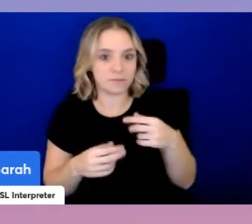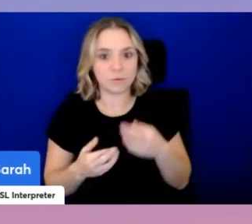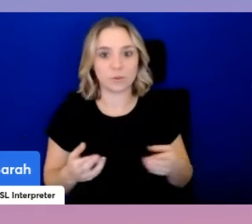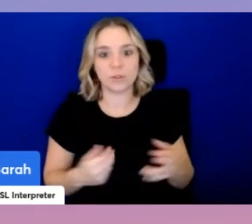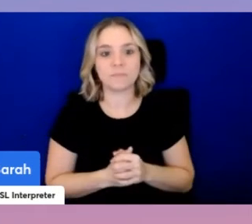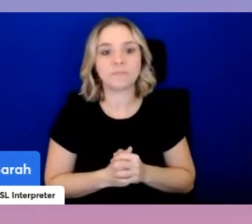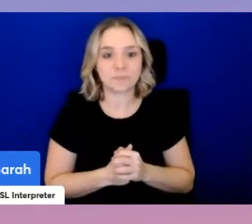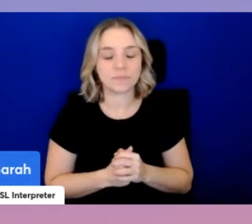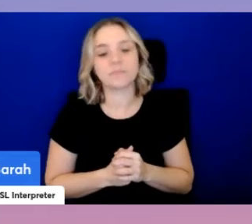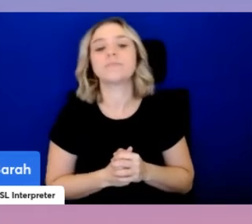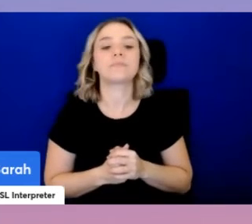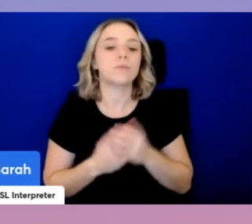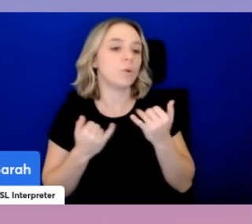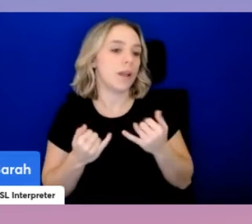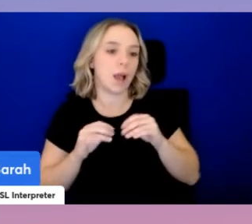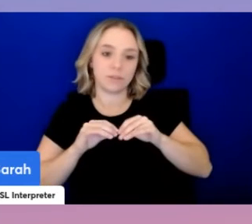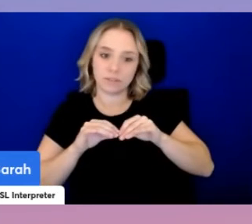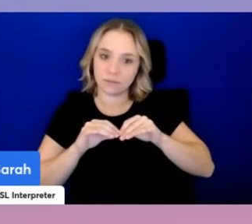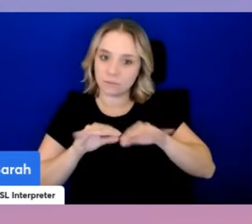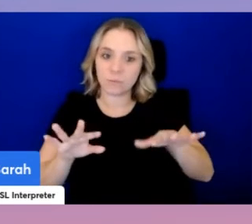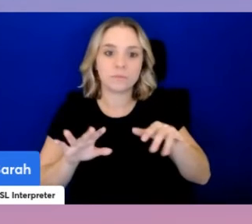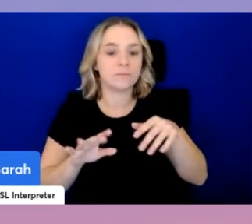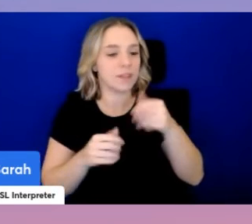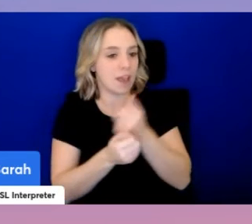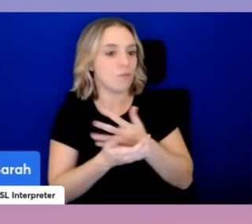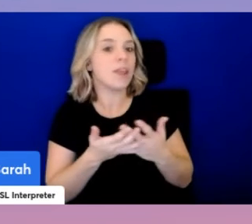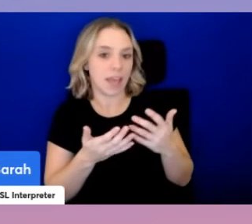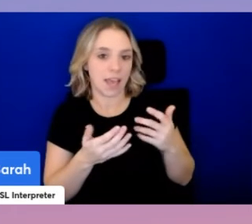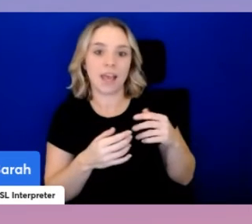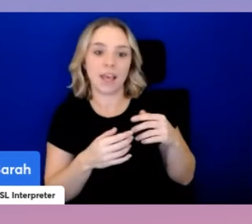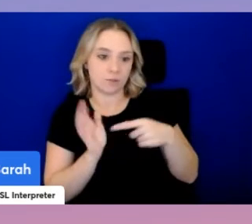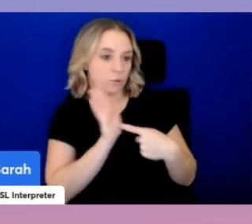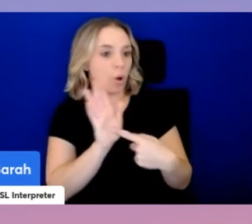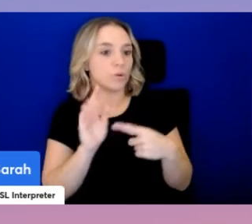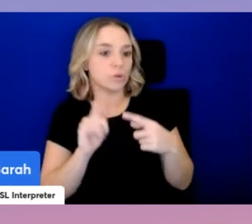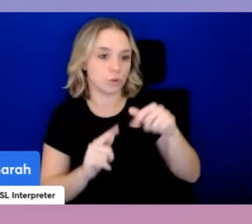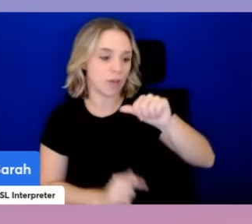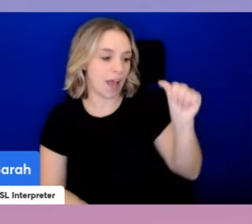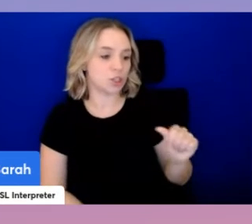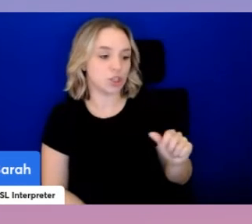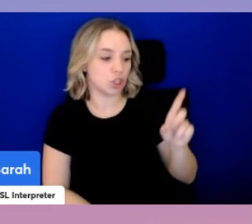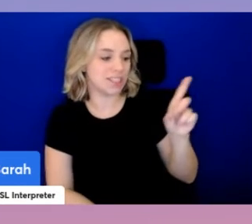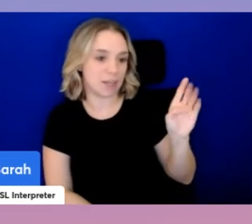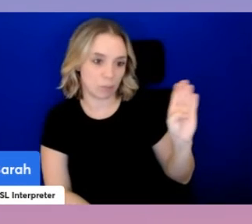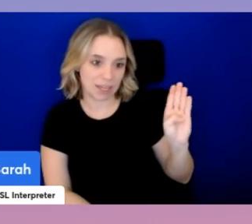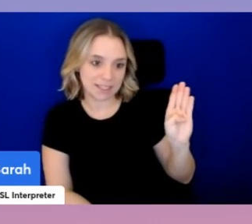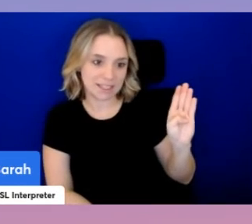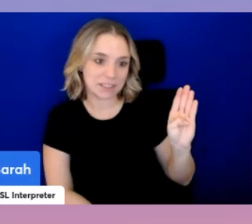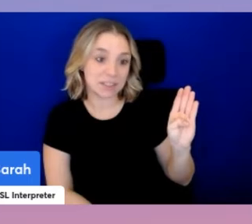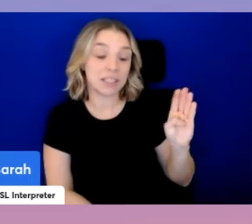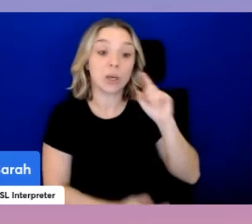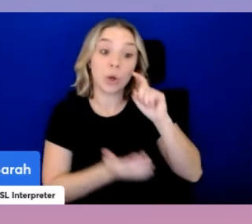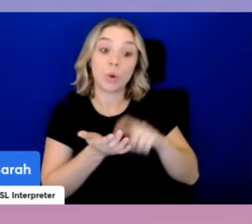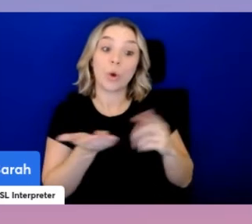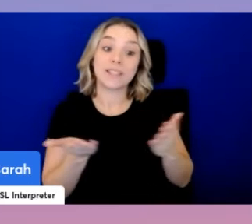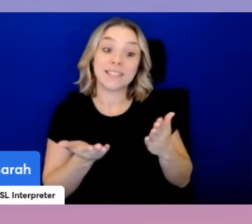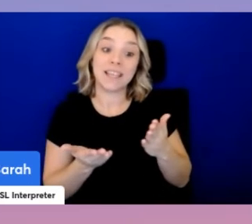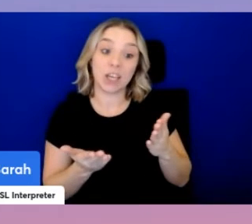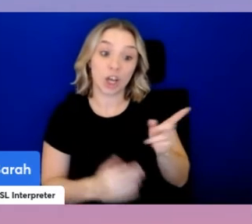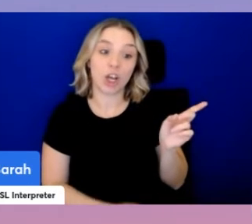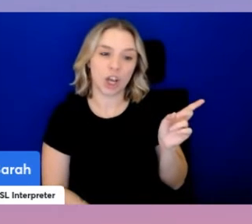deploying everything that is related to Azure Databricks, and we can probably see here the same in the command